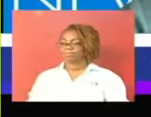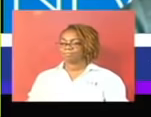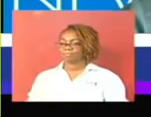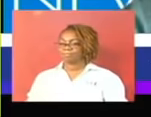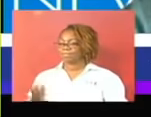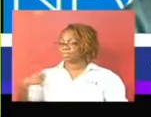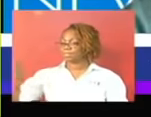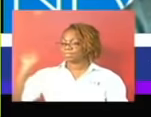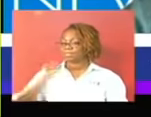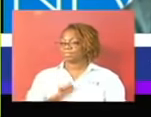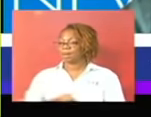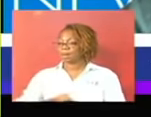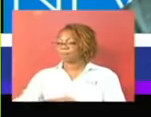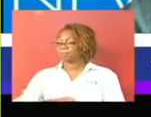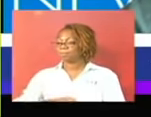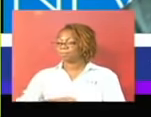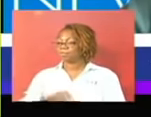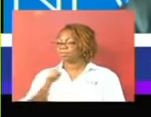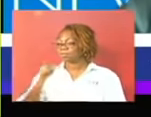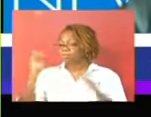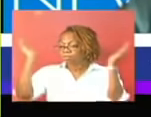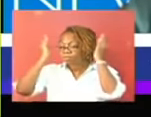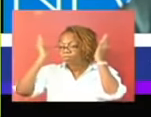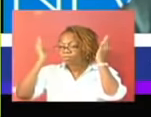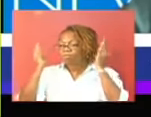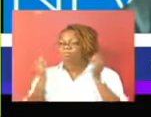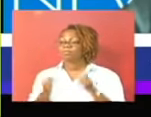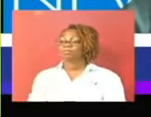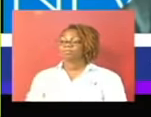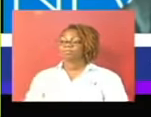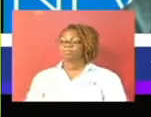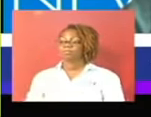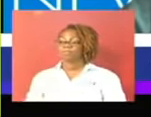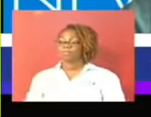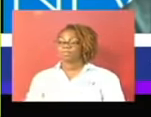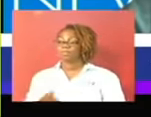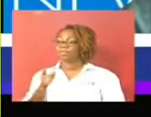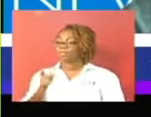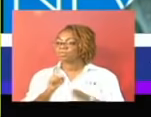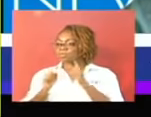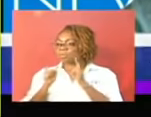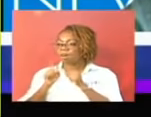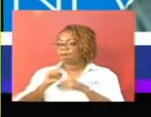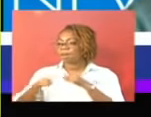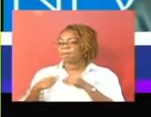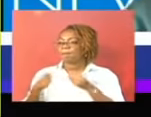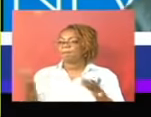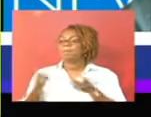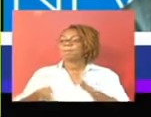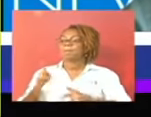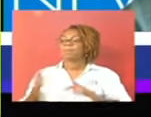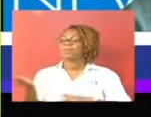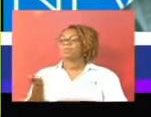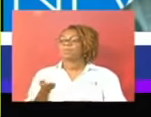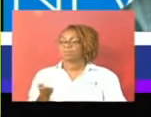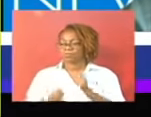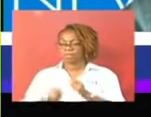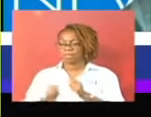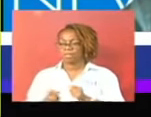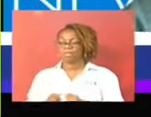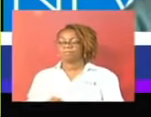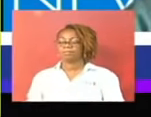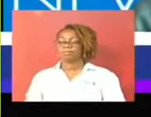presser, I'd alluded to the number of deaths in Trinidad and Tobago, and I just wanted because of COVID-19, and I just